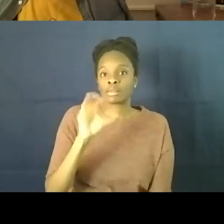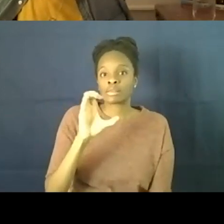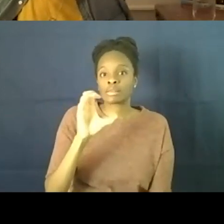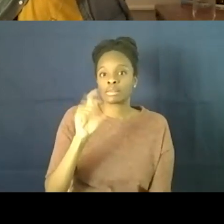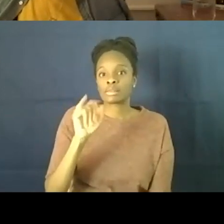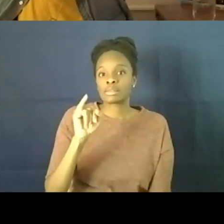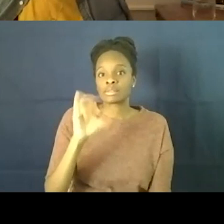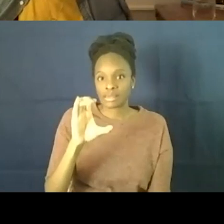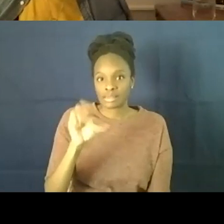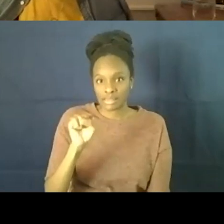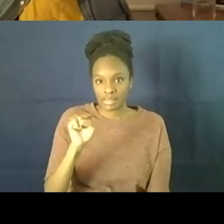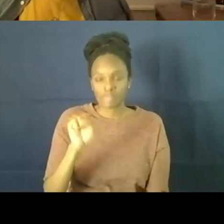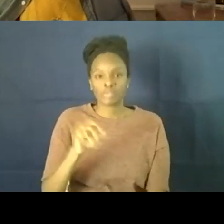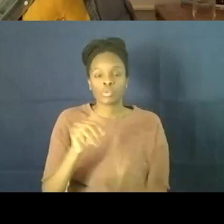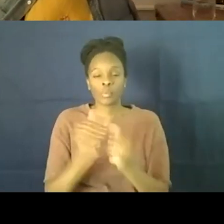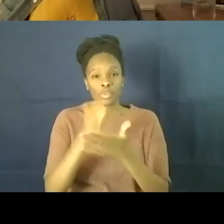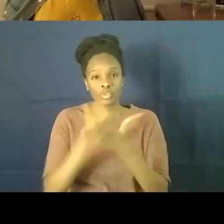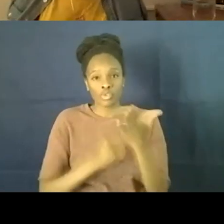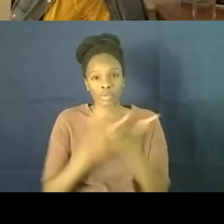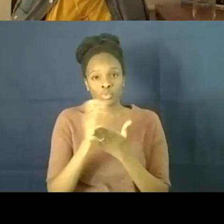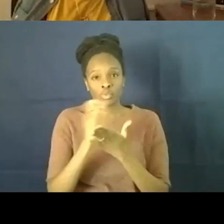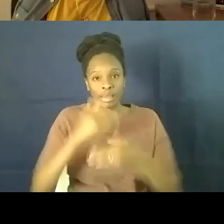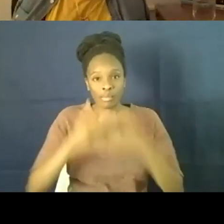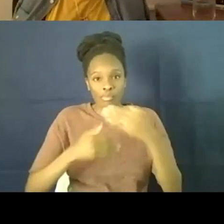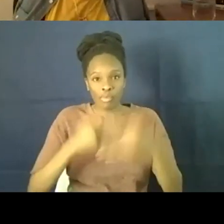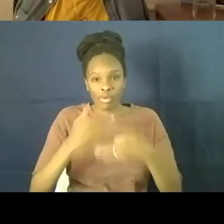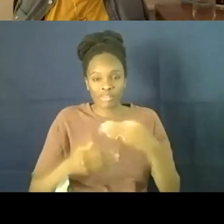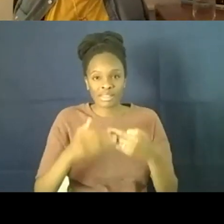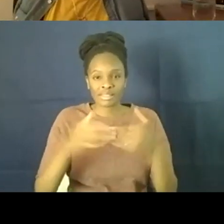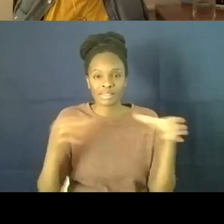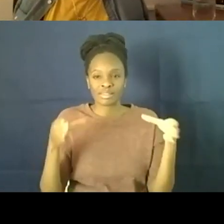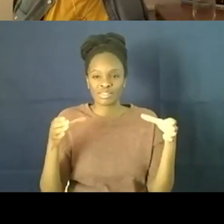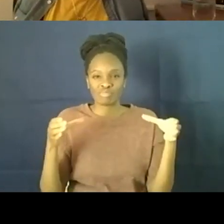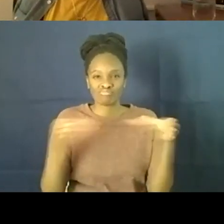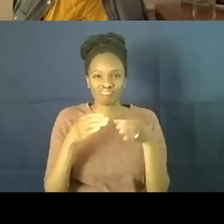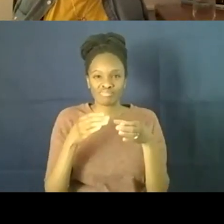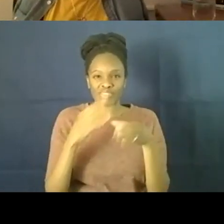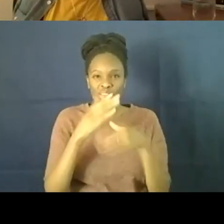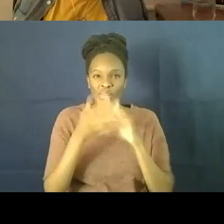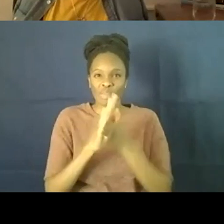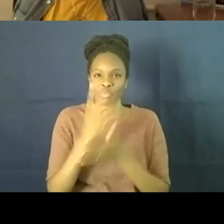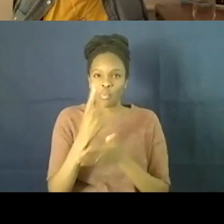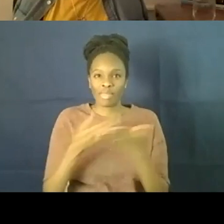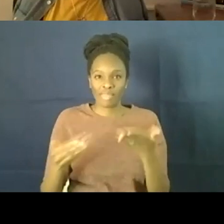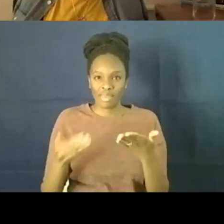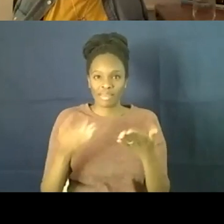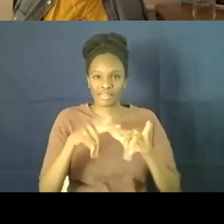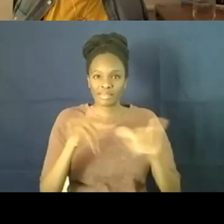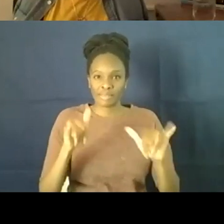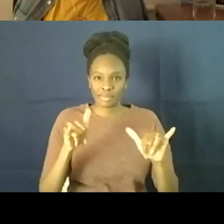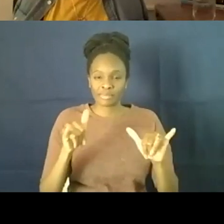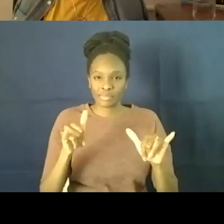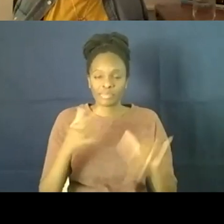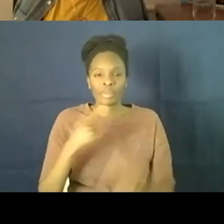the script writing process sort of fold into one thing. You're sort of doing them simultaneously.